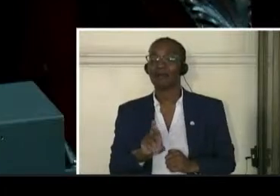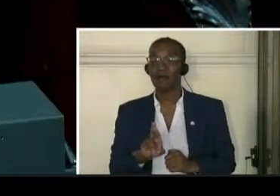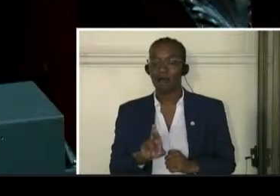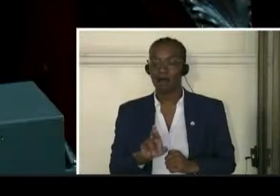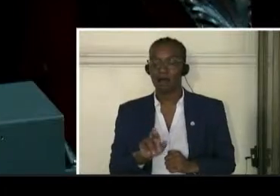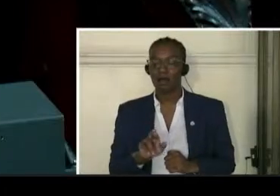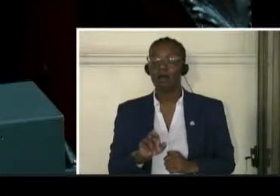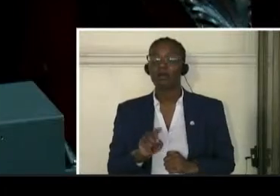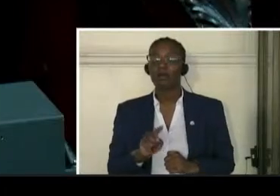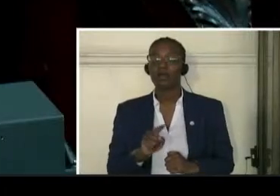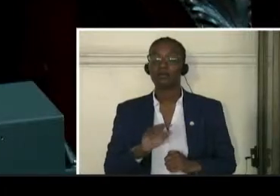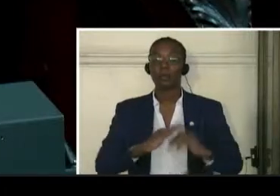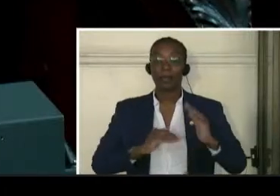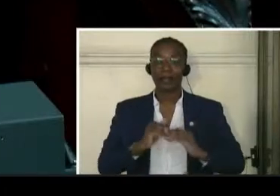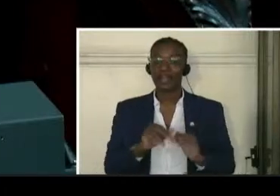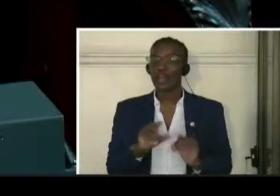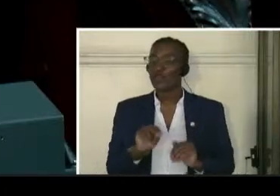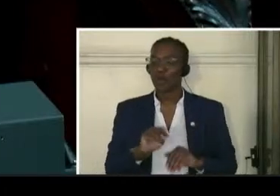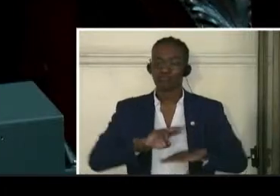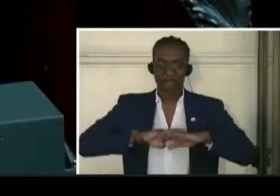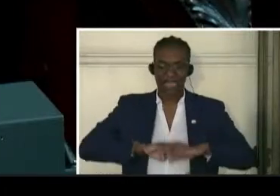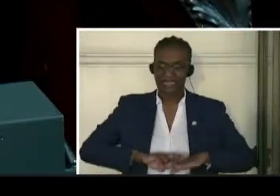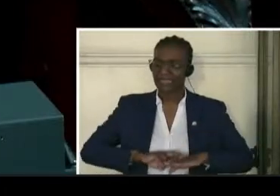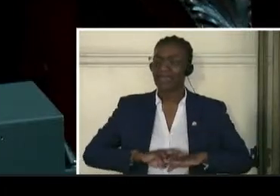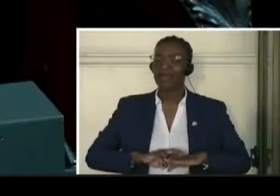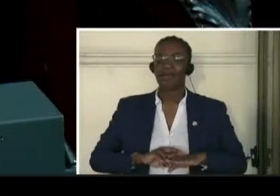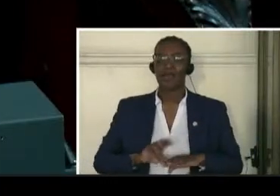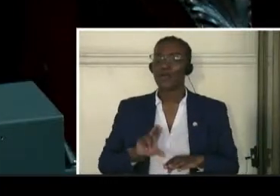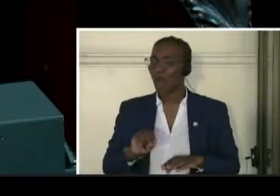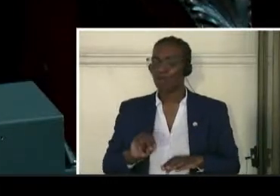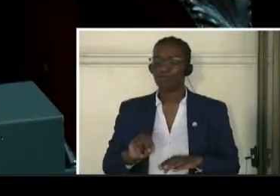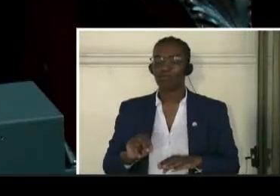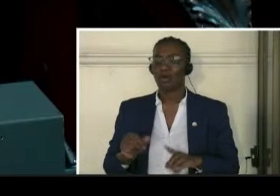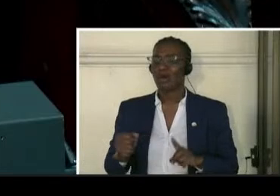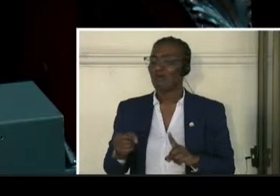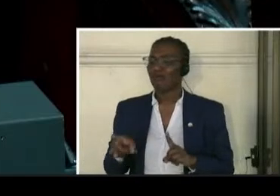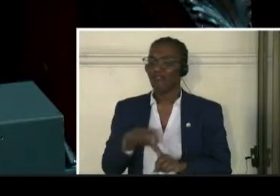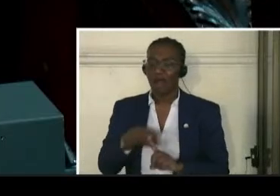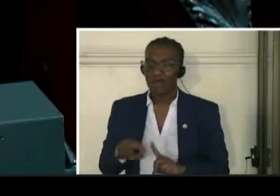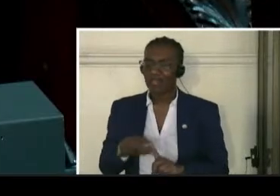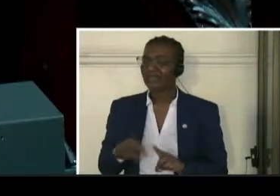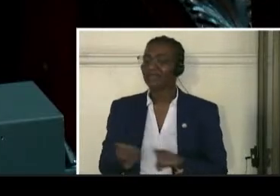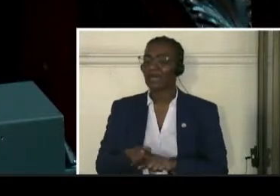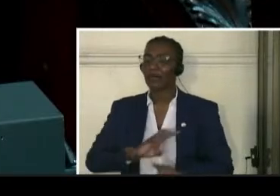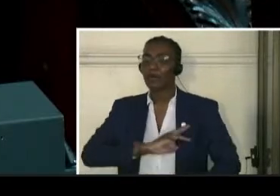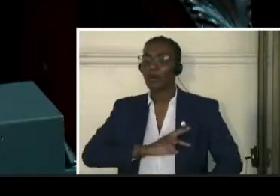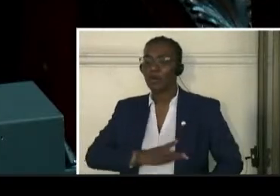a non-racial, non-sexist and democratic South Africa, and address the triple oppression of women and